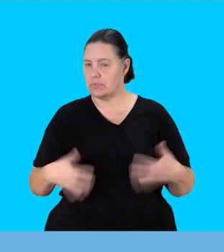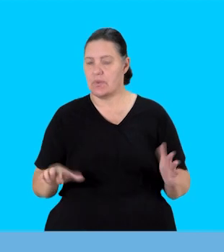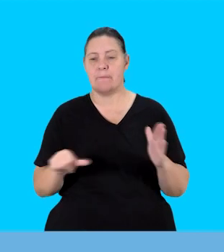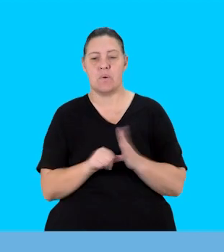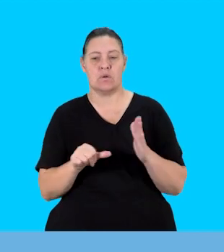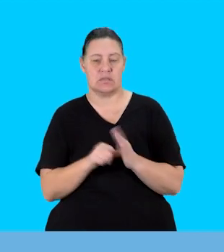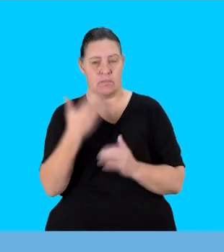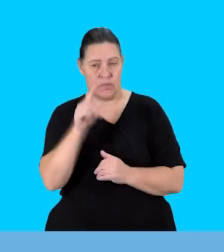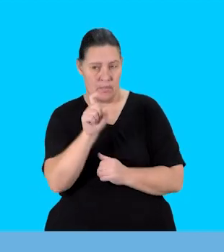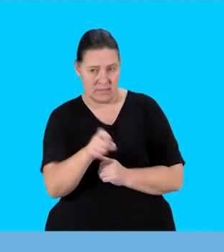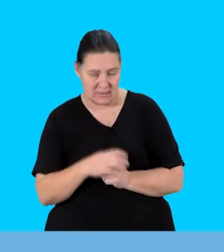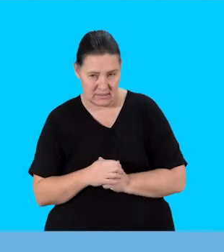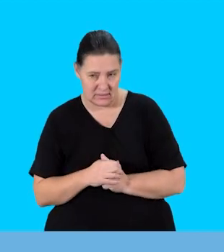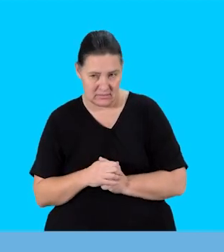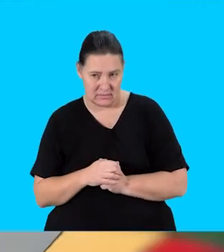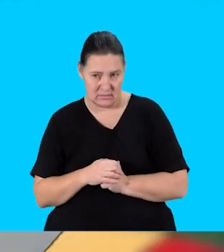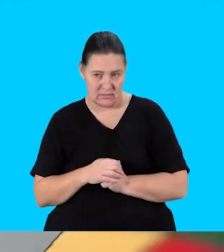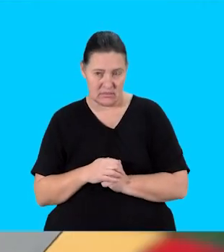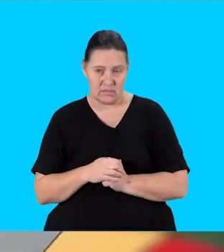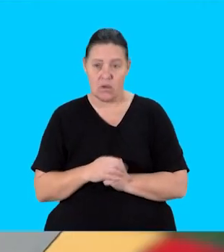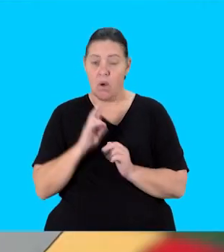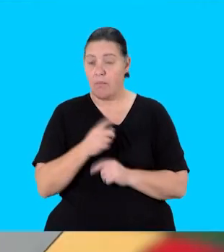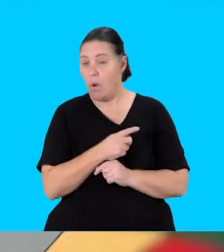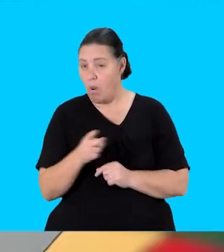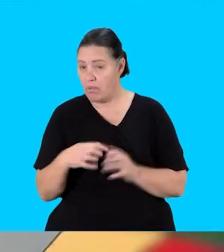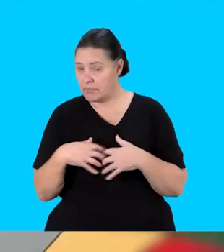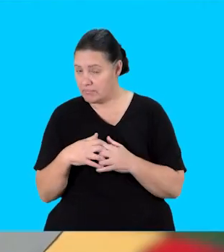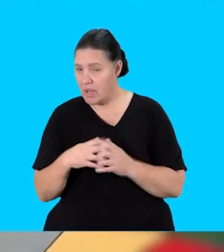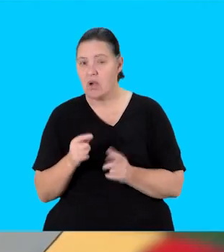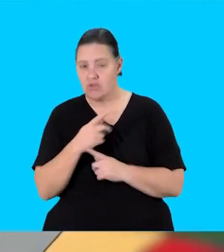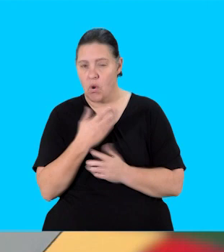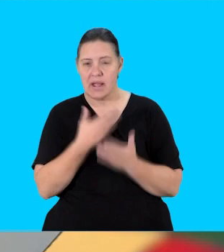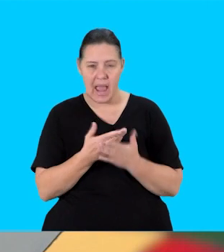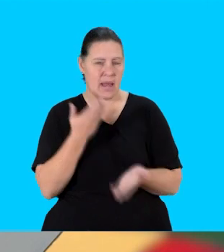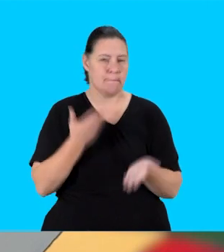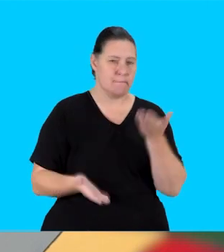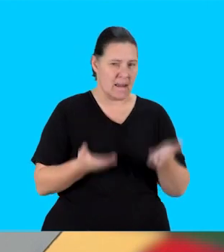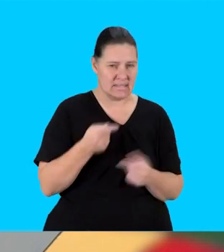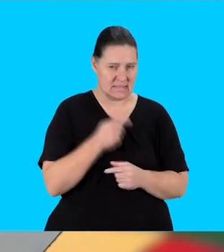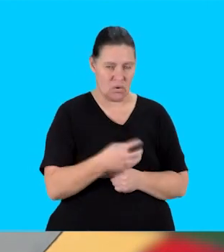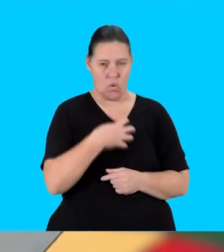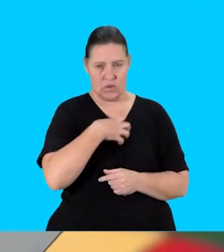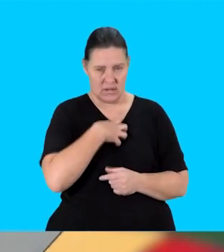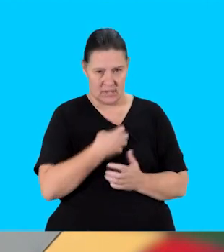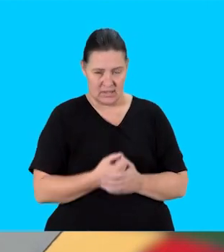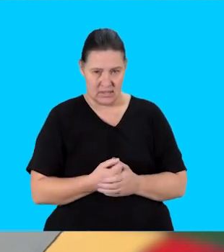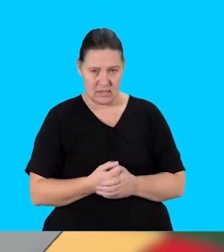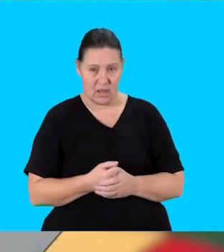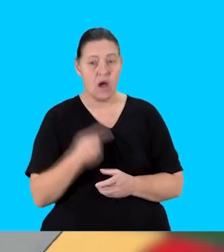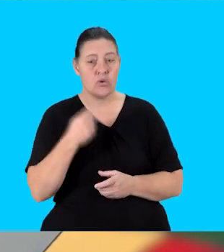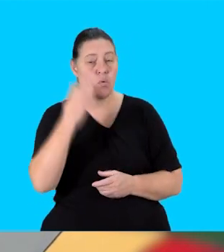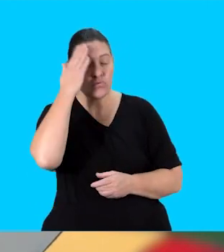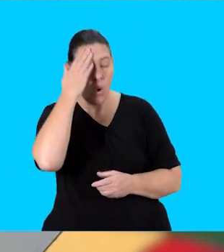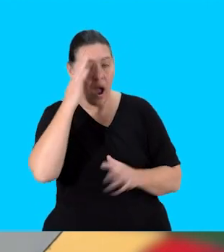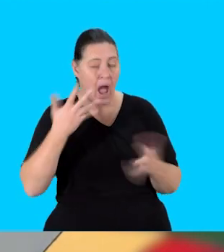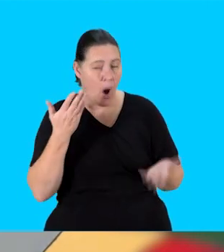very much important to know. I hope by going through all of this, you can at least start to balance equations of your own, and